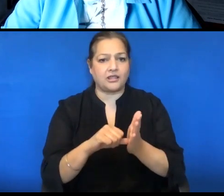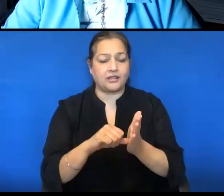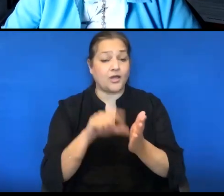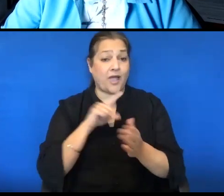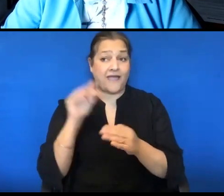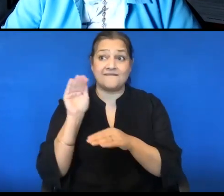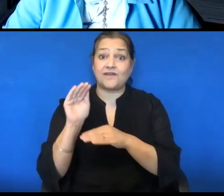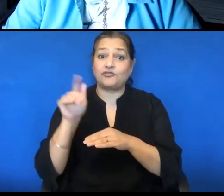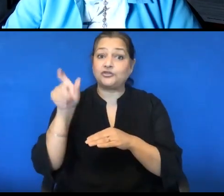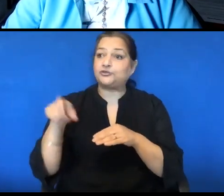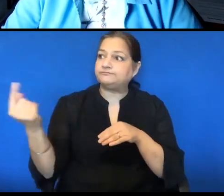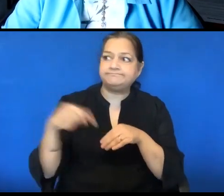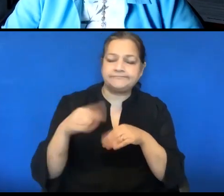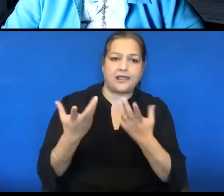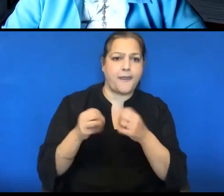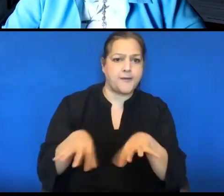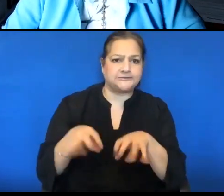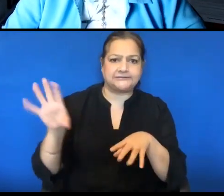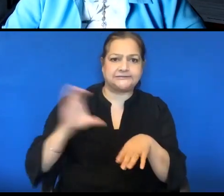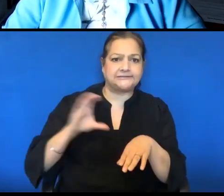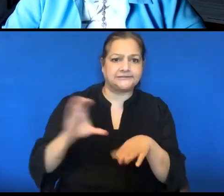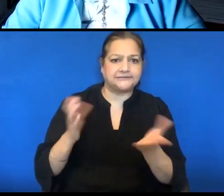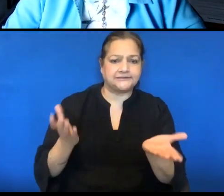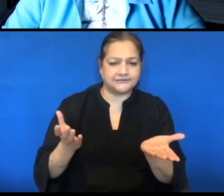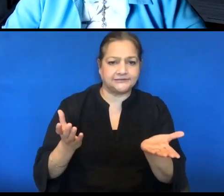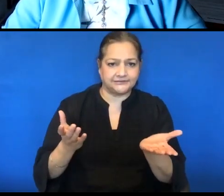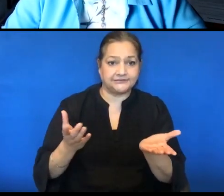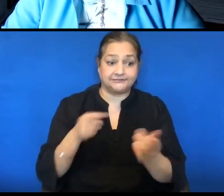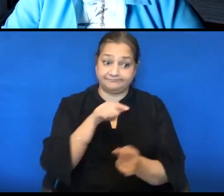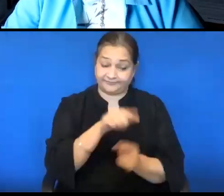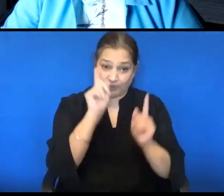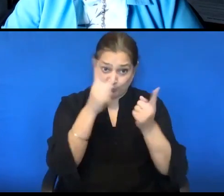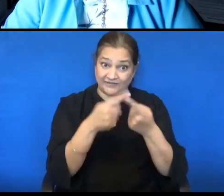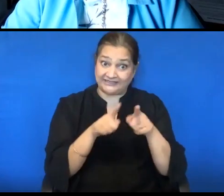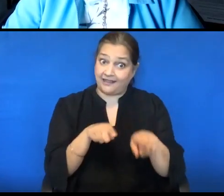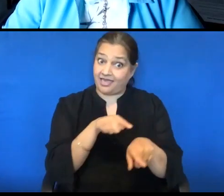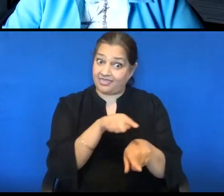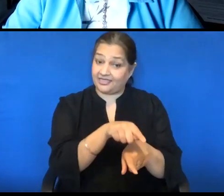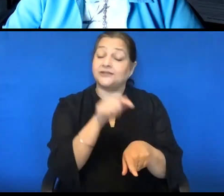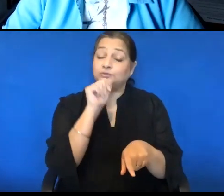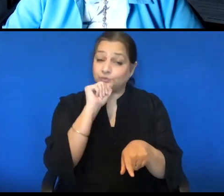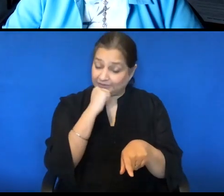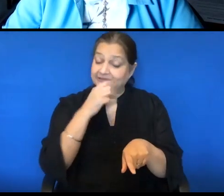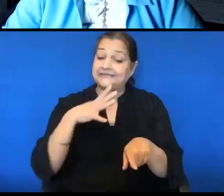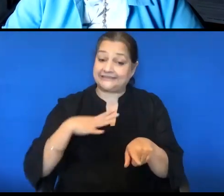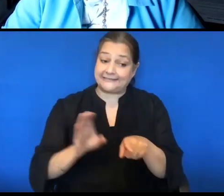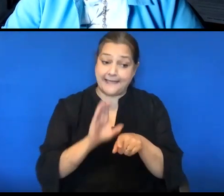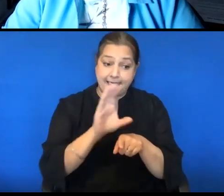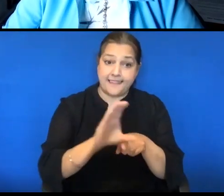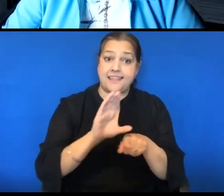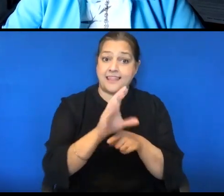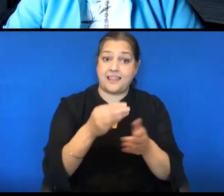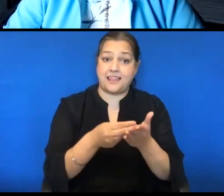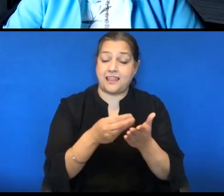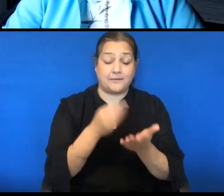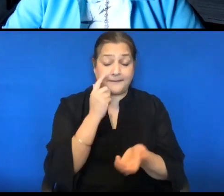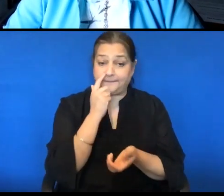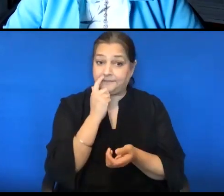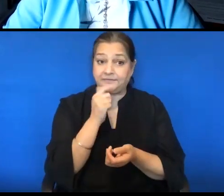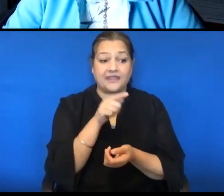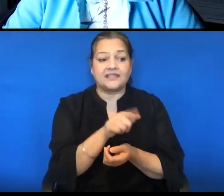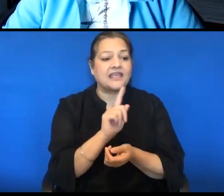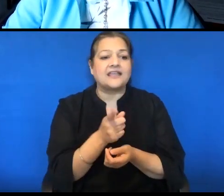So, you know, universities like Kingston are going to need help They're not going to be able to go to the, you know, to the funds that